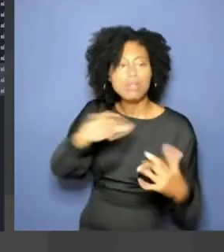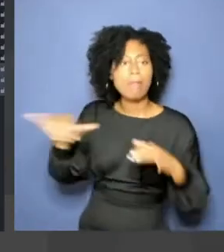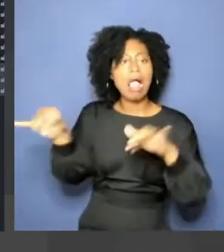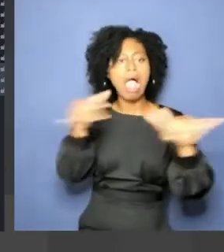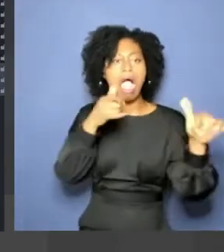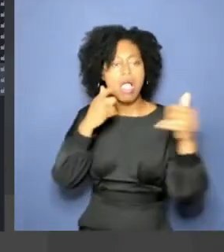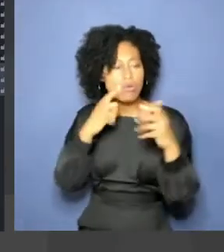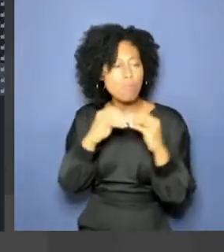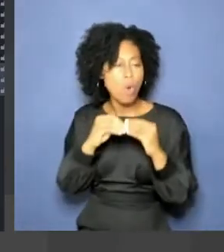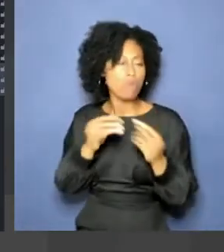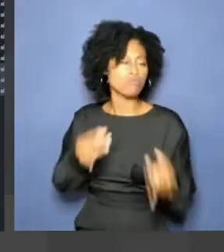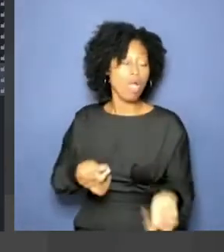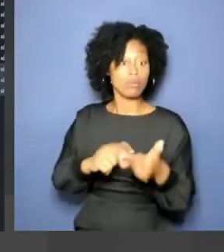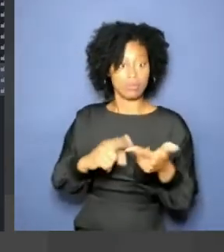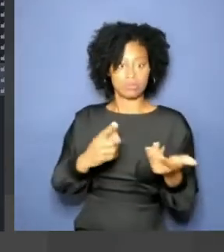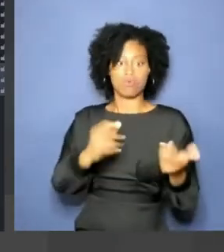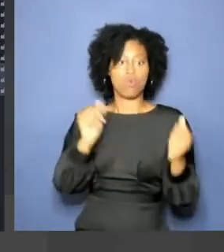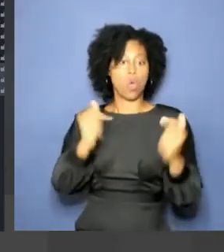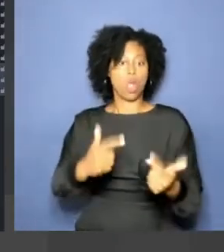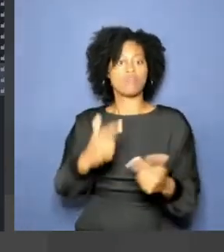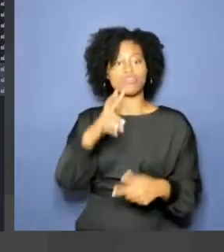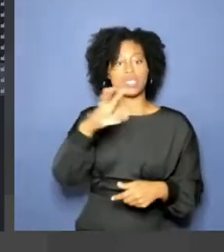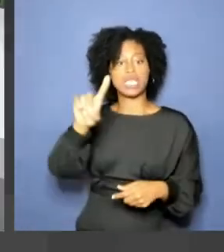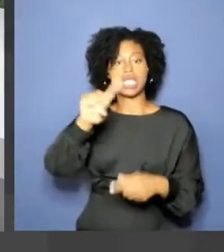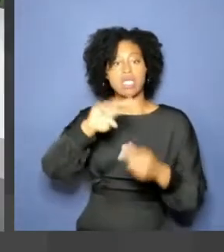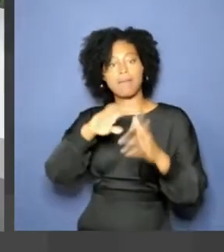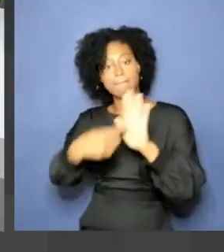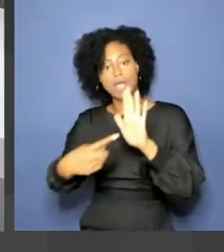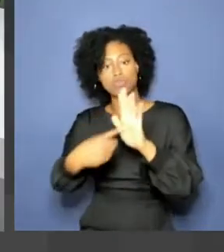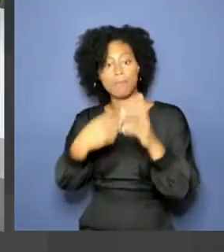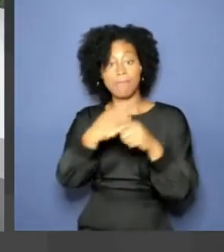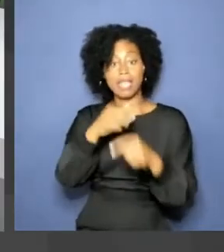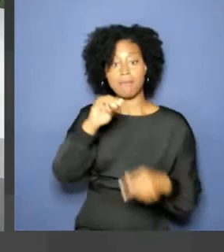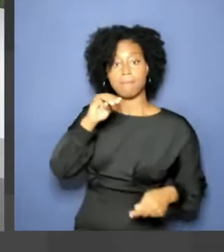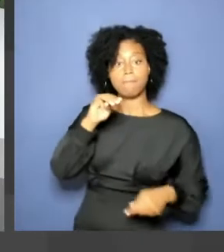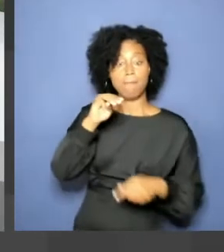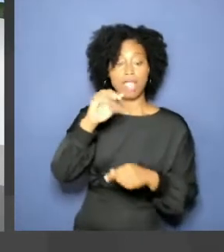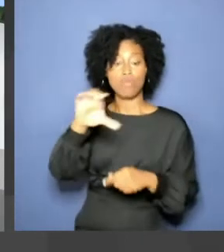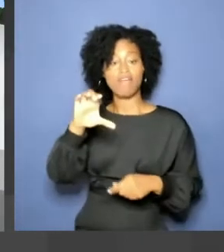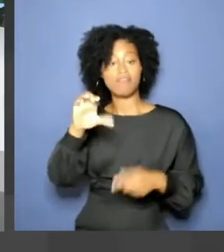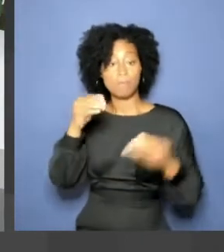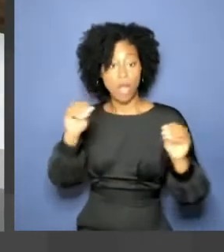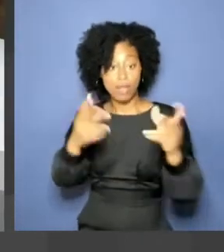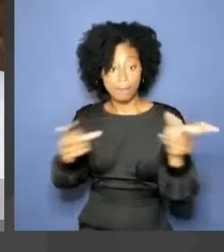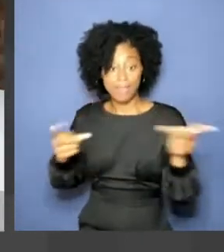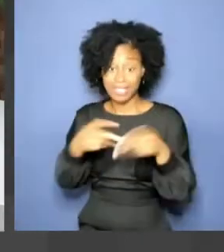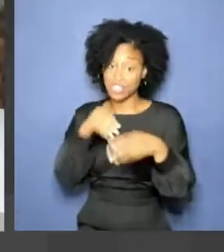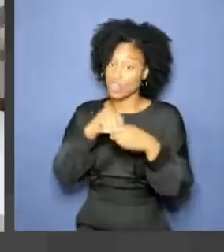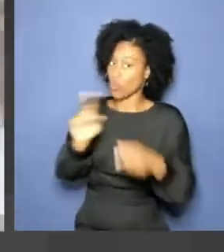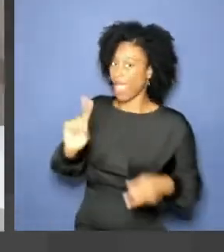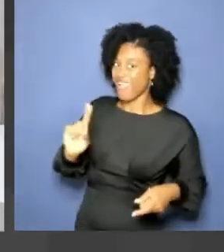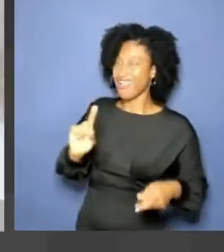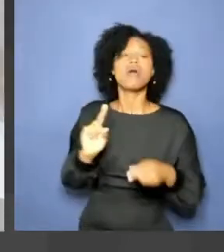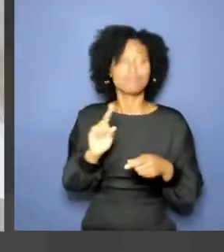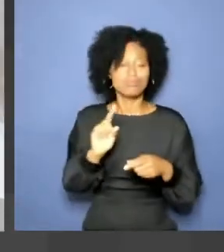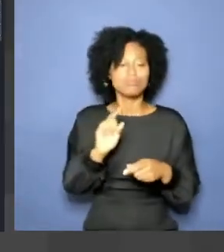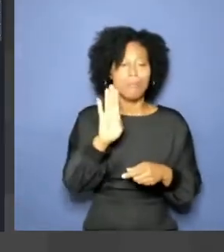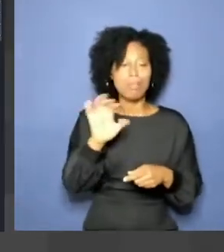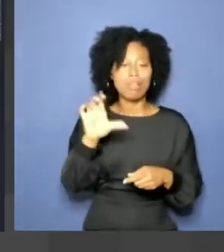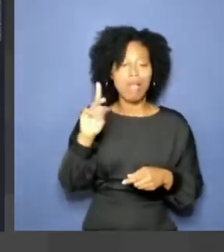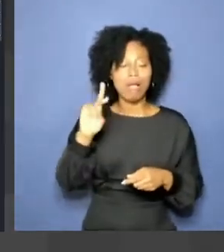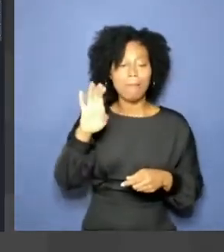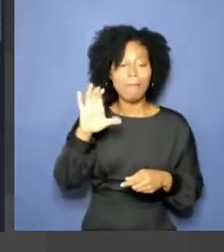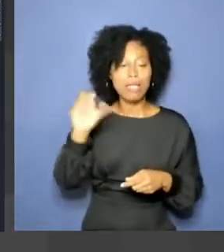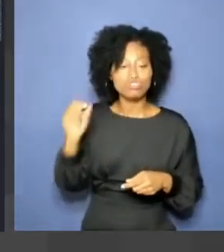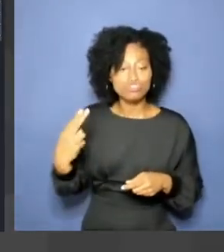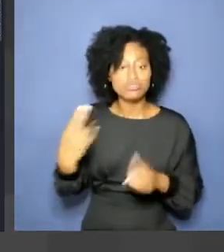all 3D models you see on the Minecraft Marketplace were made in Blockbench. And it was even used to design some of the new vanilla mobs, such as the goat